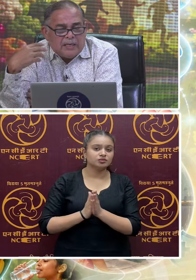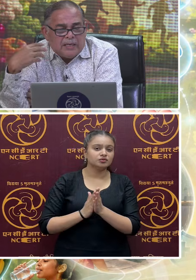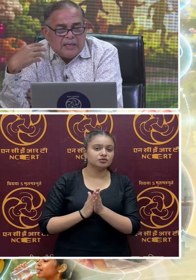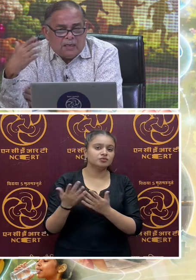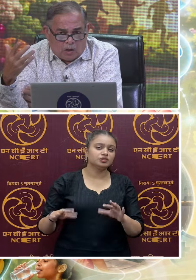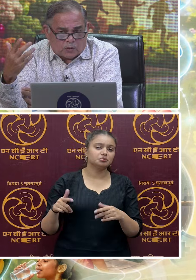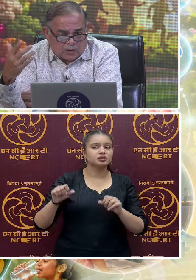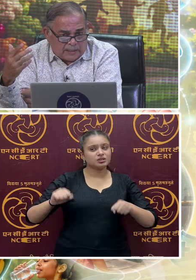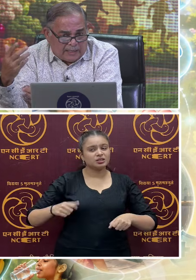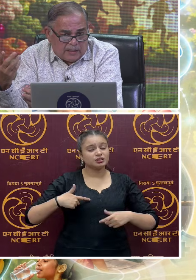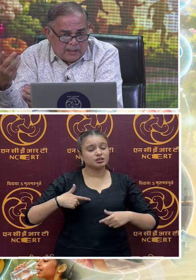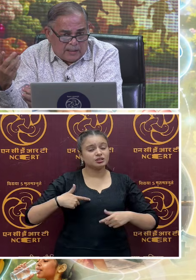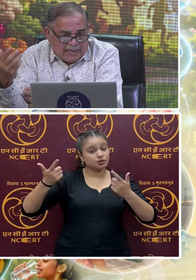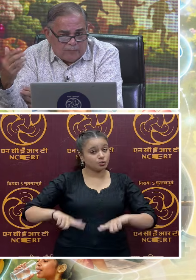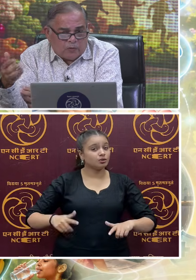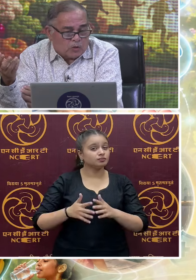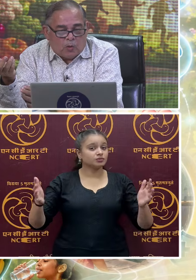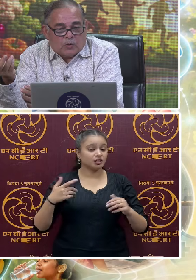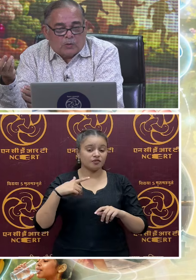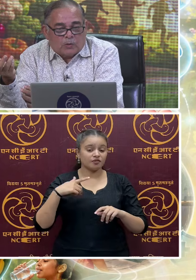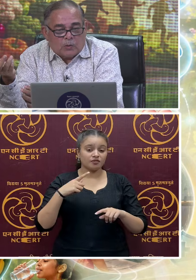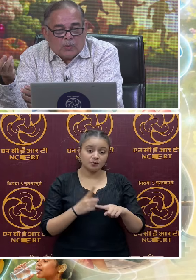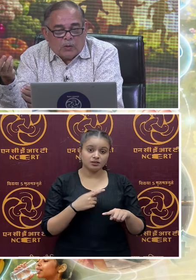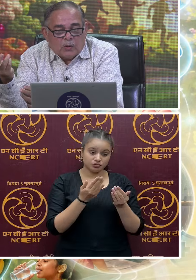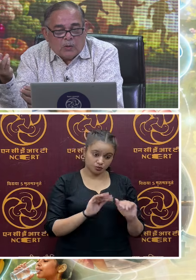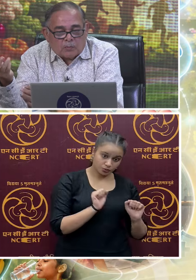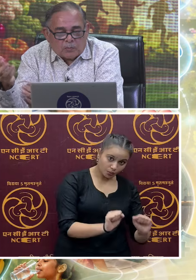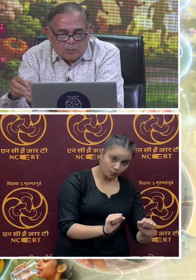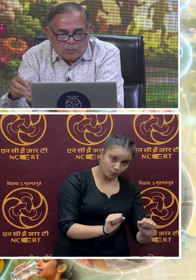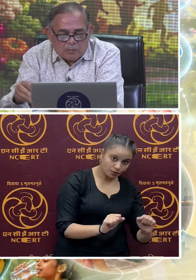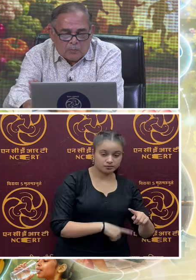that is a big loss for the child and for the school also.